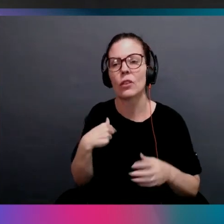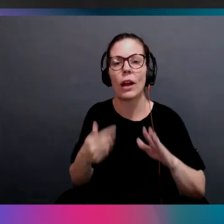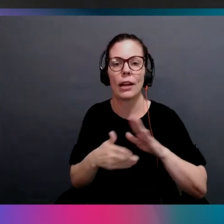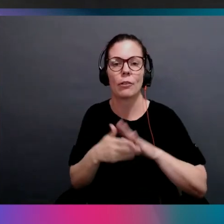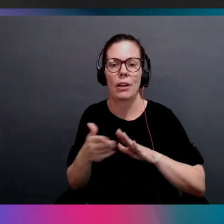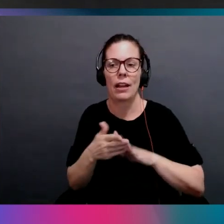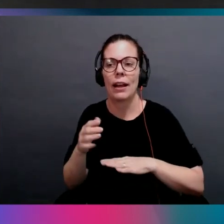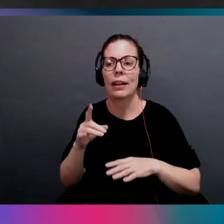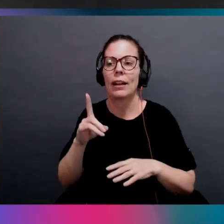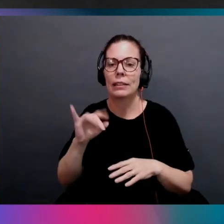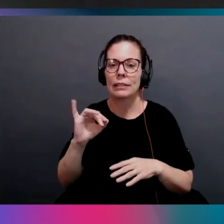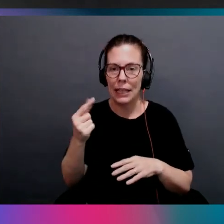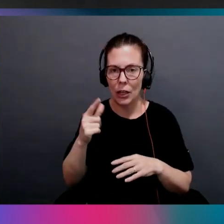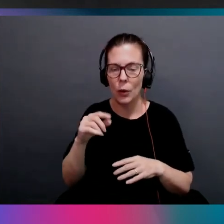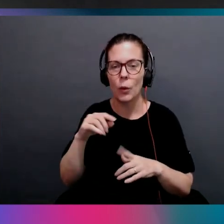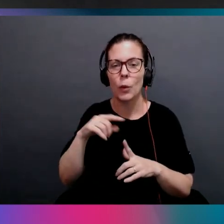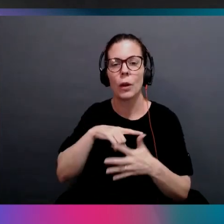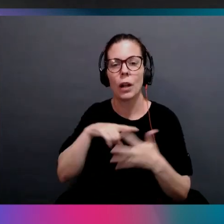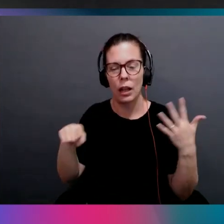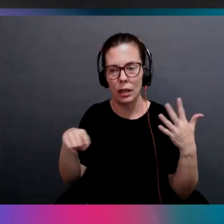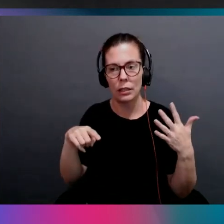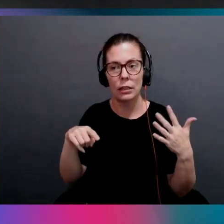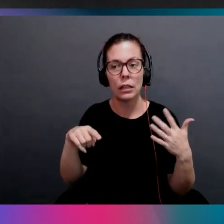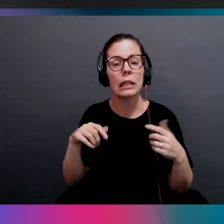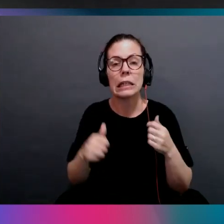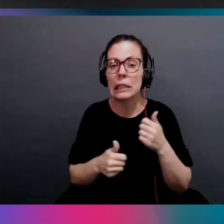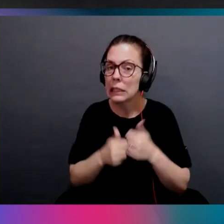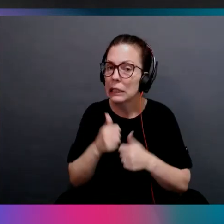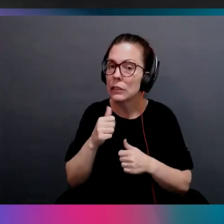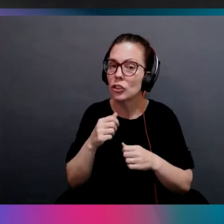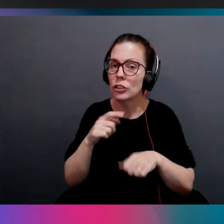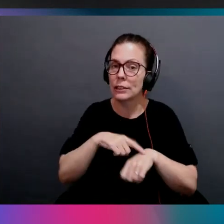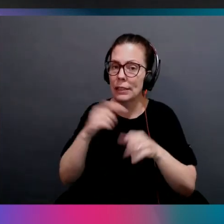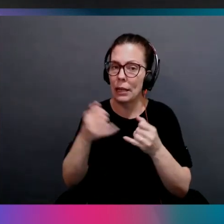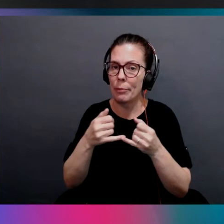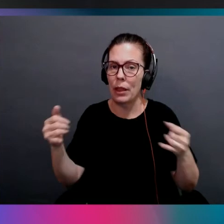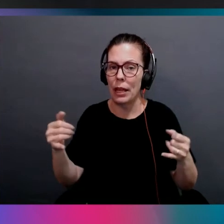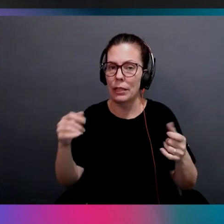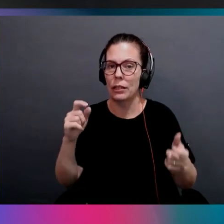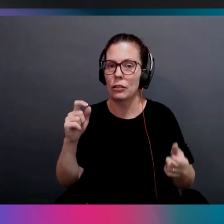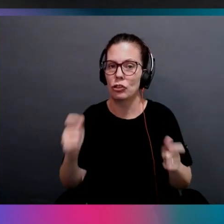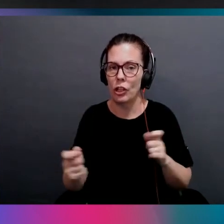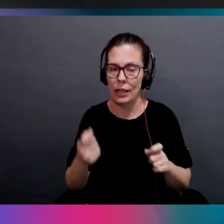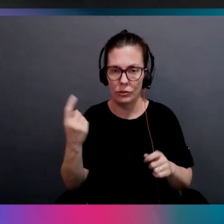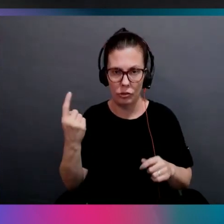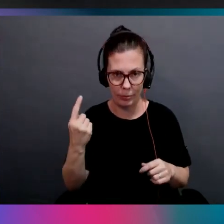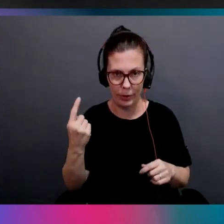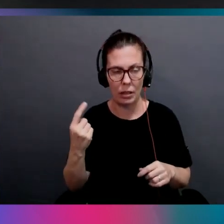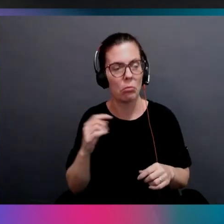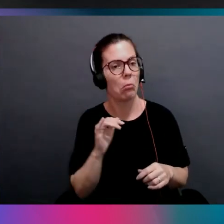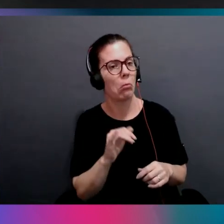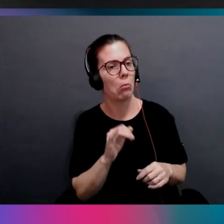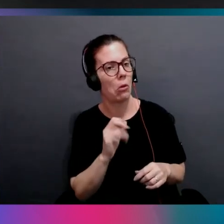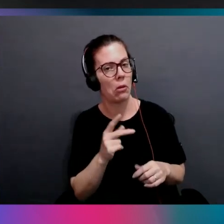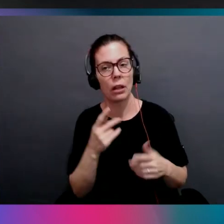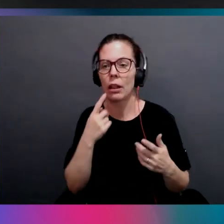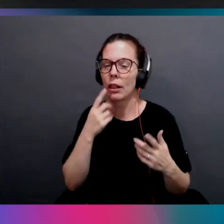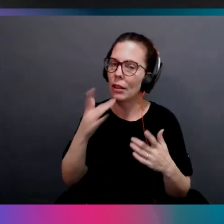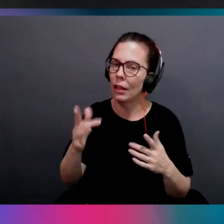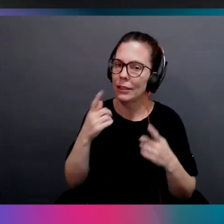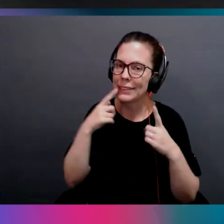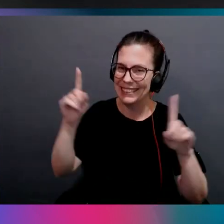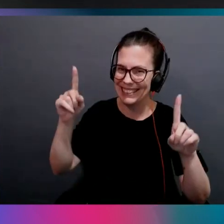ran it 4 hours. And then so each of those times I changed something. Okay. Right. So luckily it succeeded. And if we go through